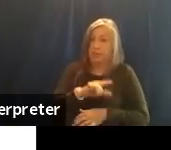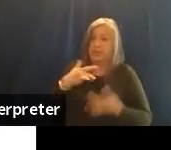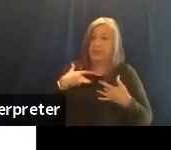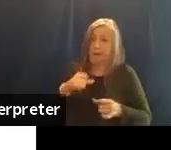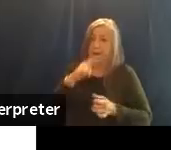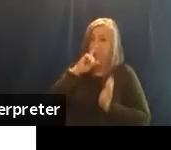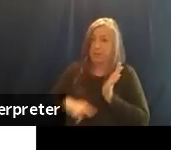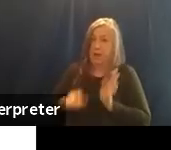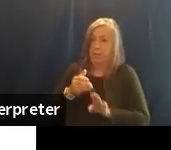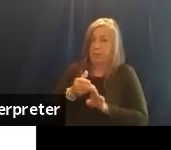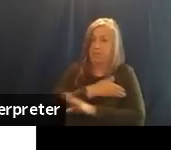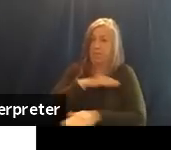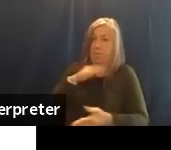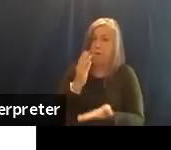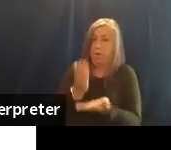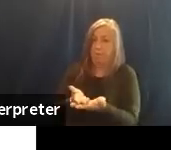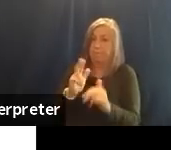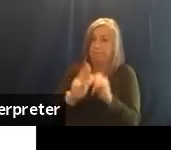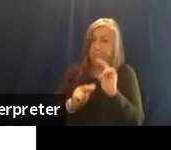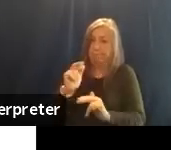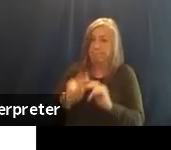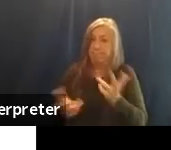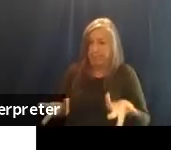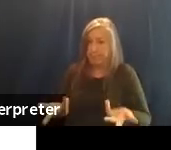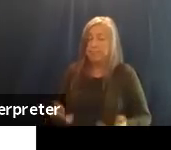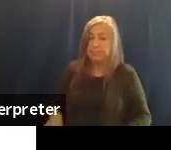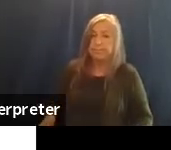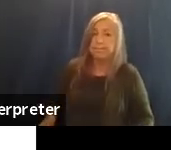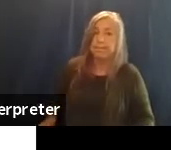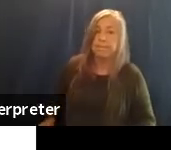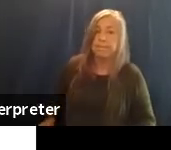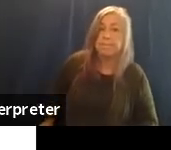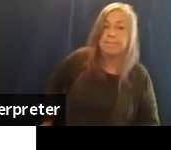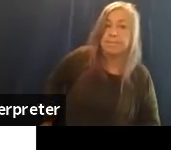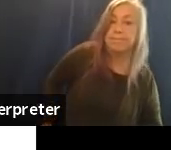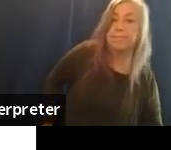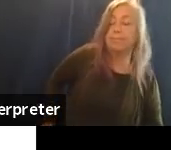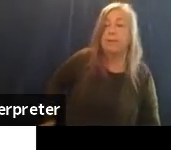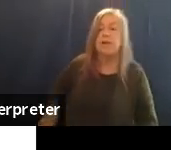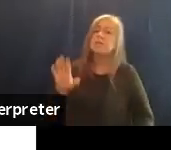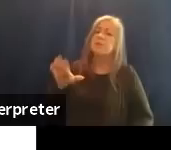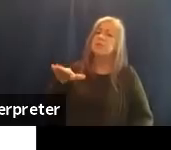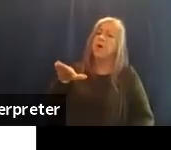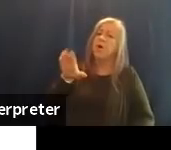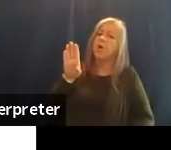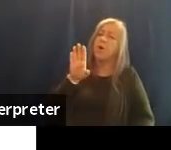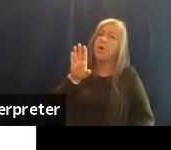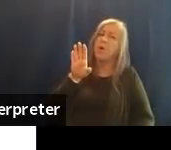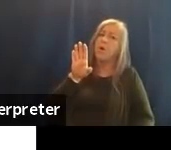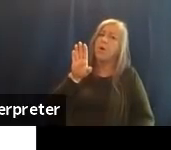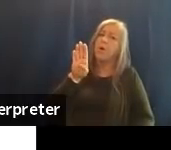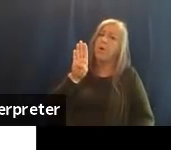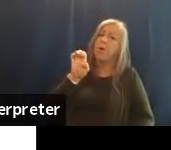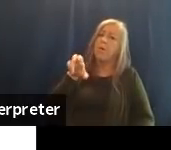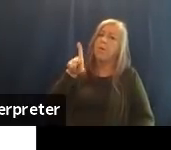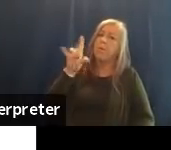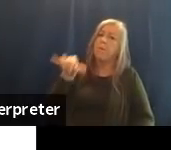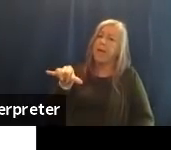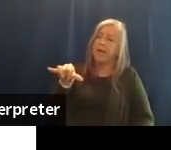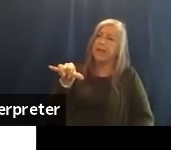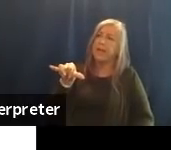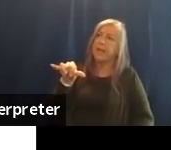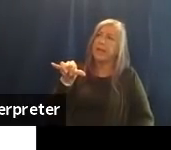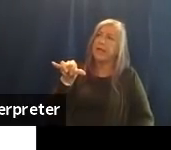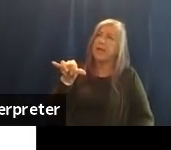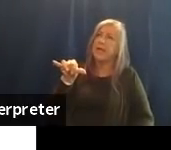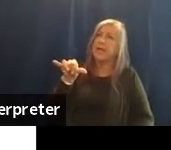in. And Becky, what happens if I forget and I'm in the building and my principal gets a report that I'm here in the